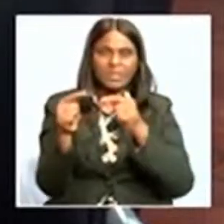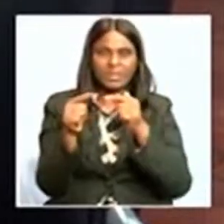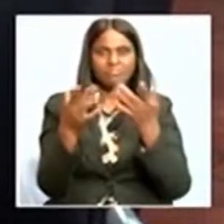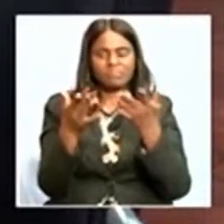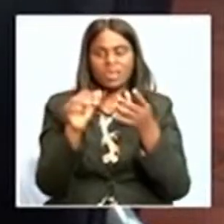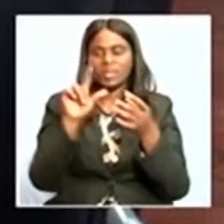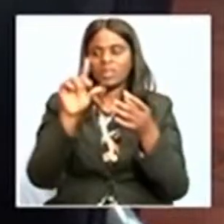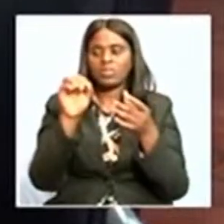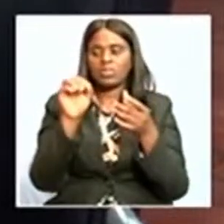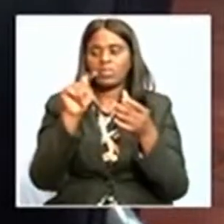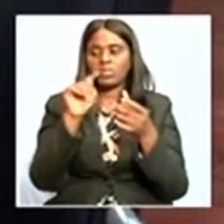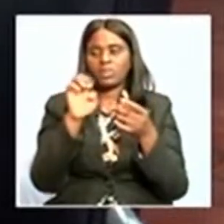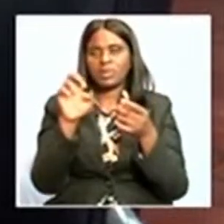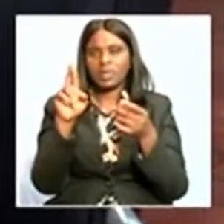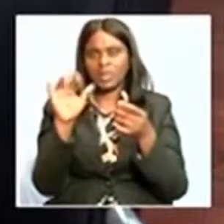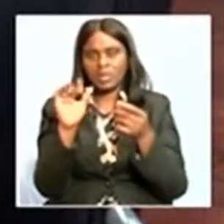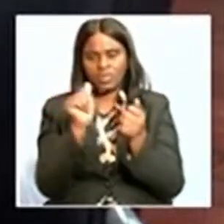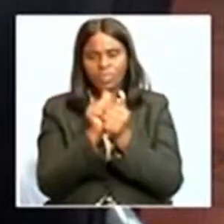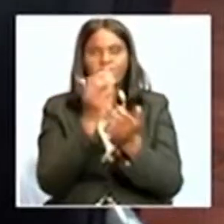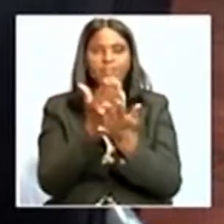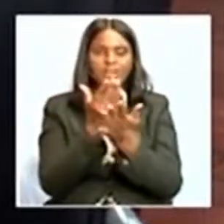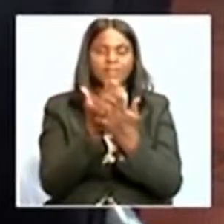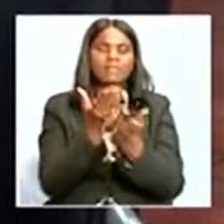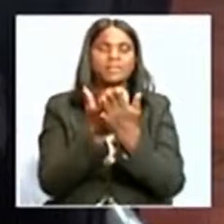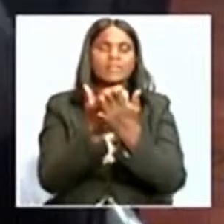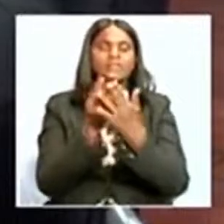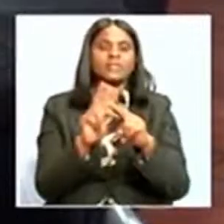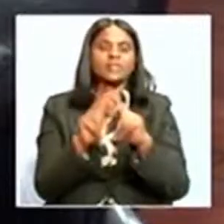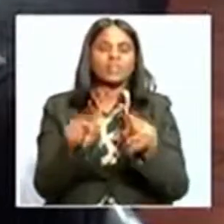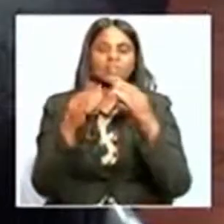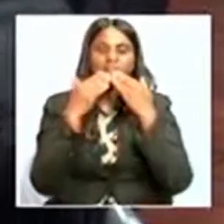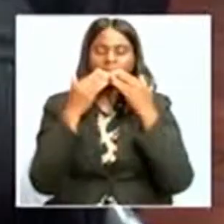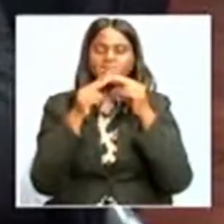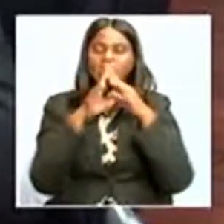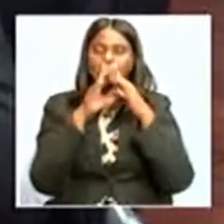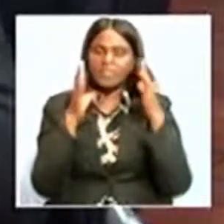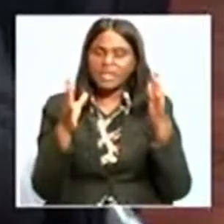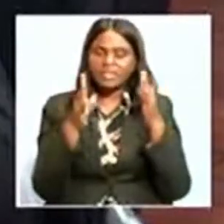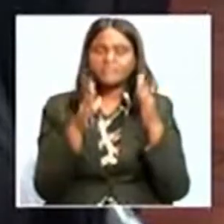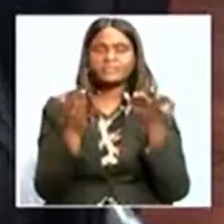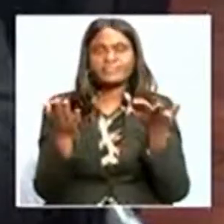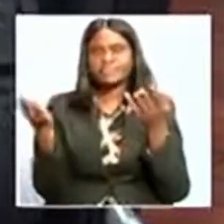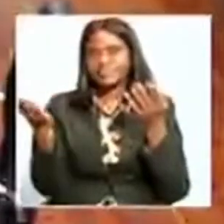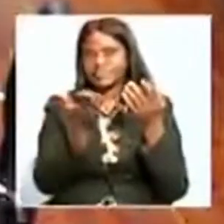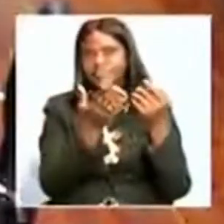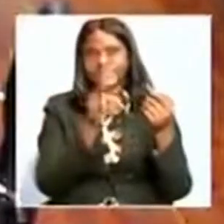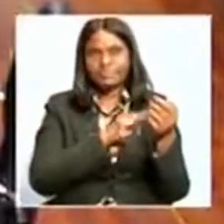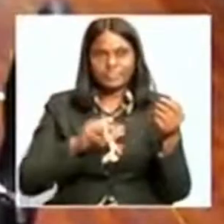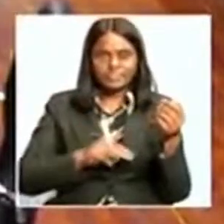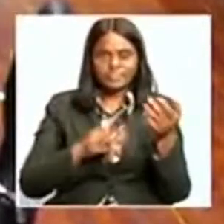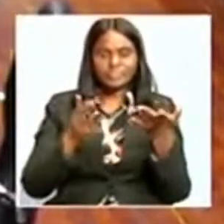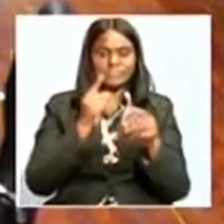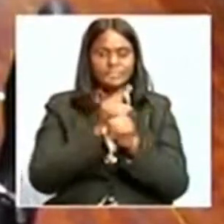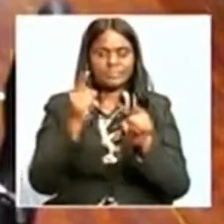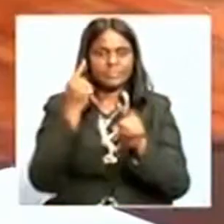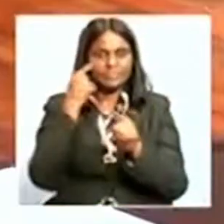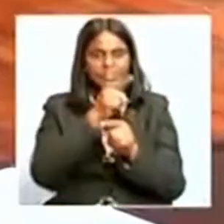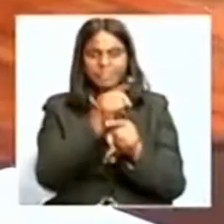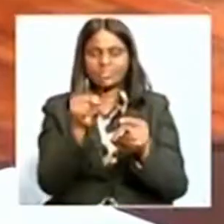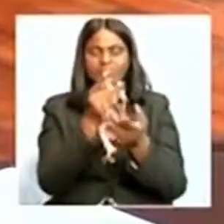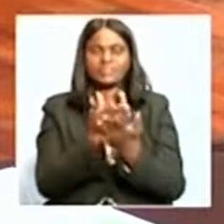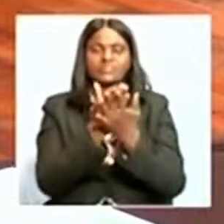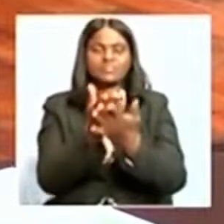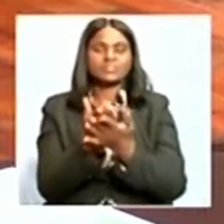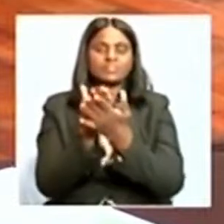and betting. I submit, Chair. Thank you very much, honourable members. That's the submission for